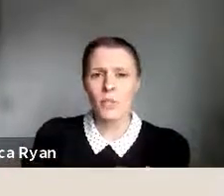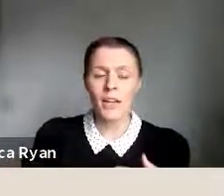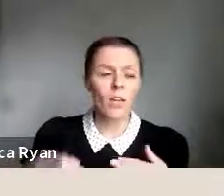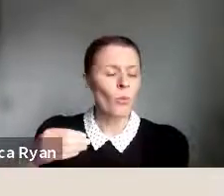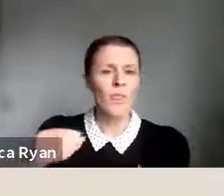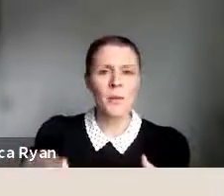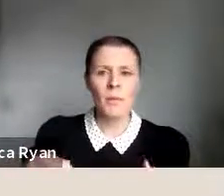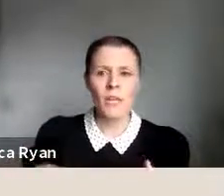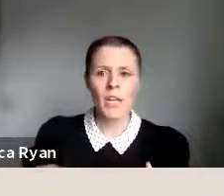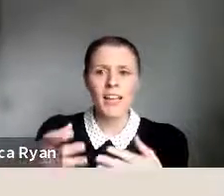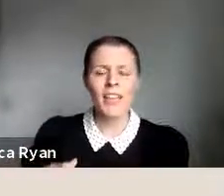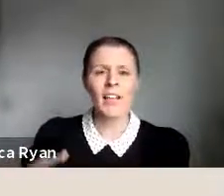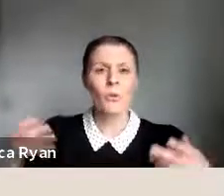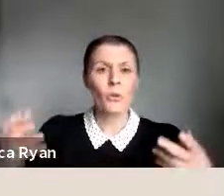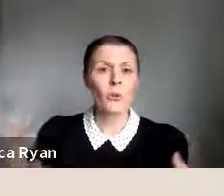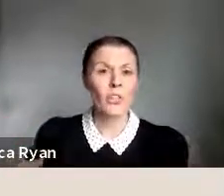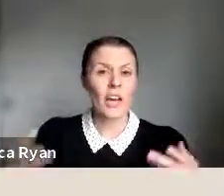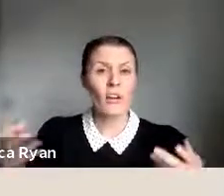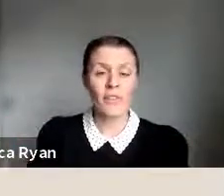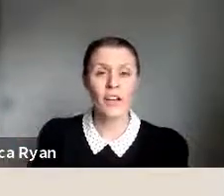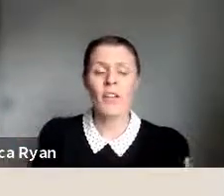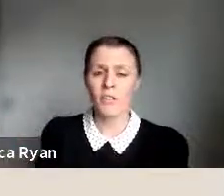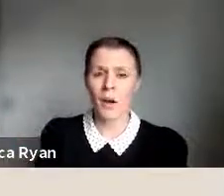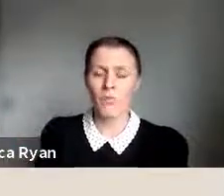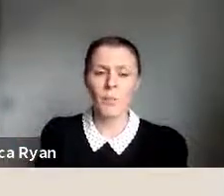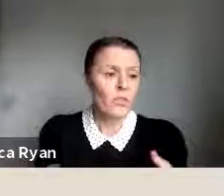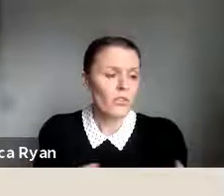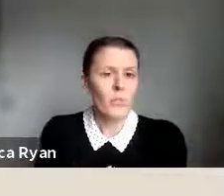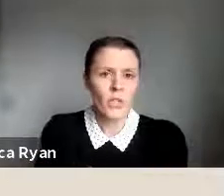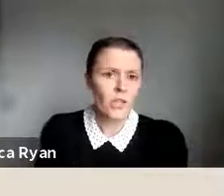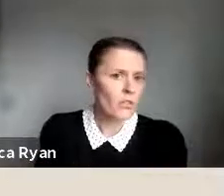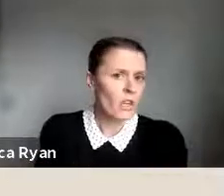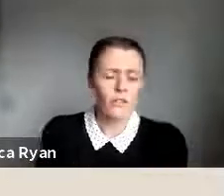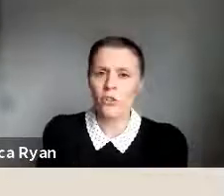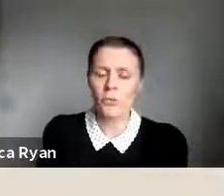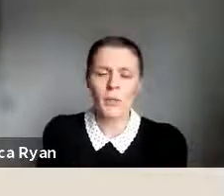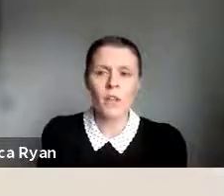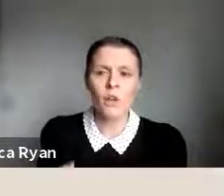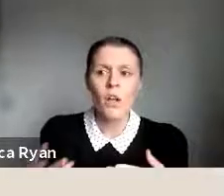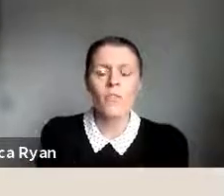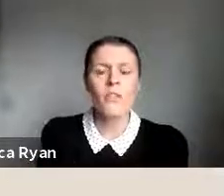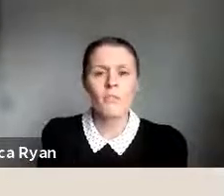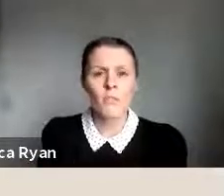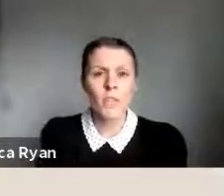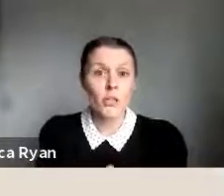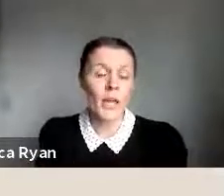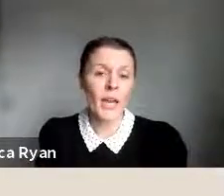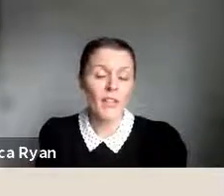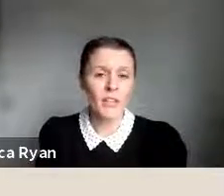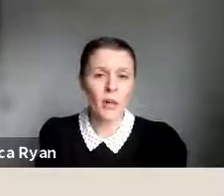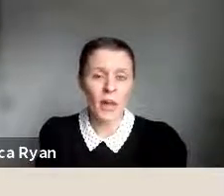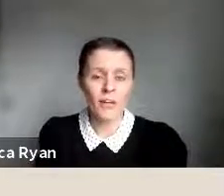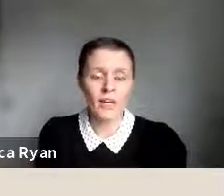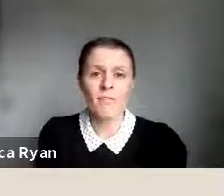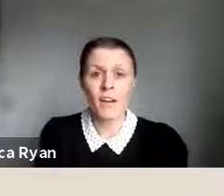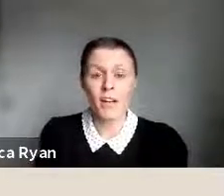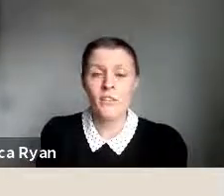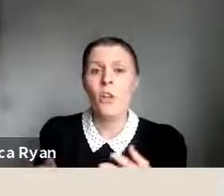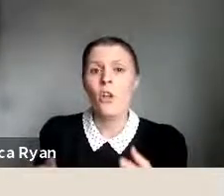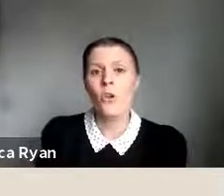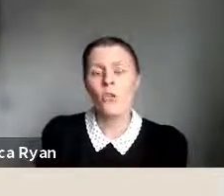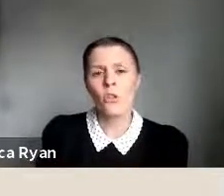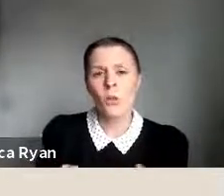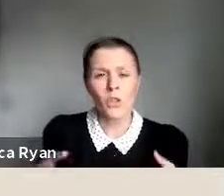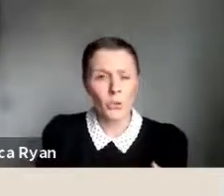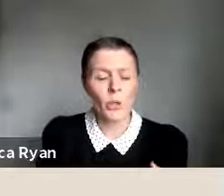going to mutate. When they mutate, that's where those scary variants come from. Some mutations, not such a big deal. The UK and the South African